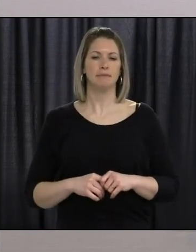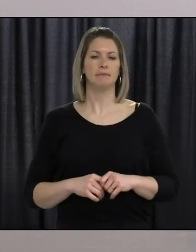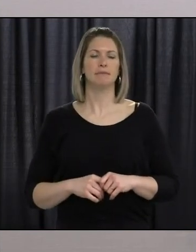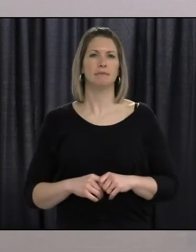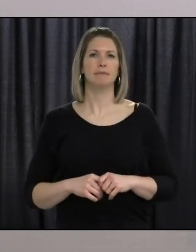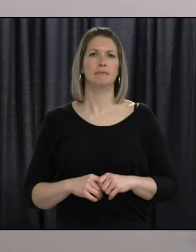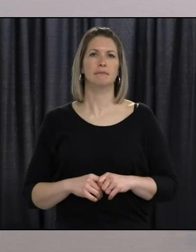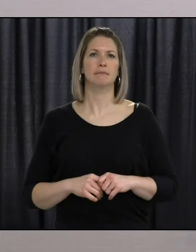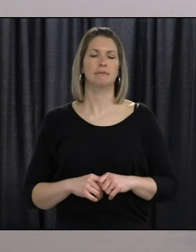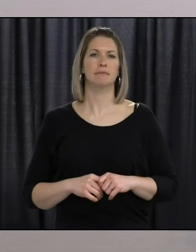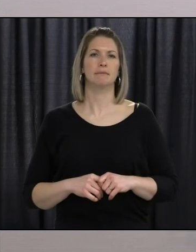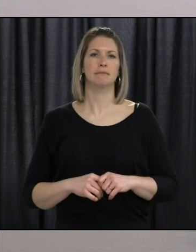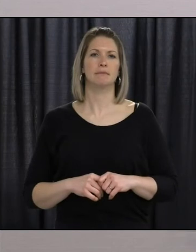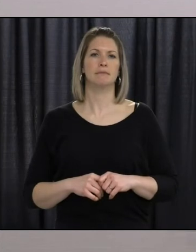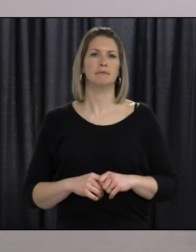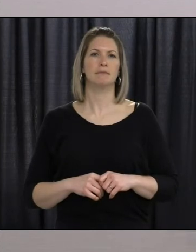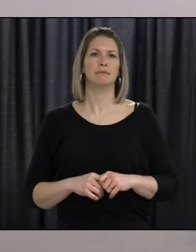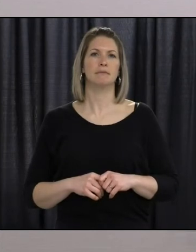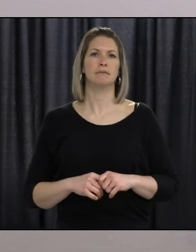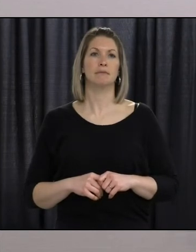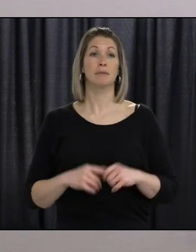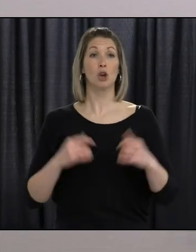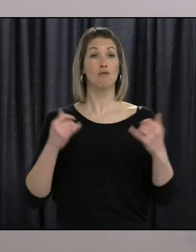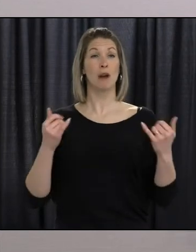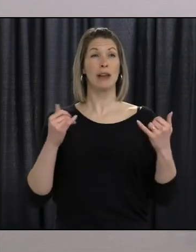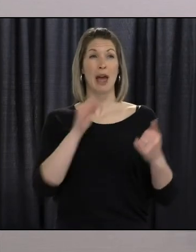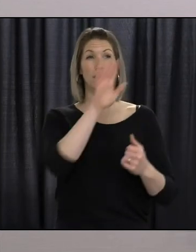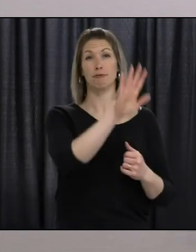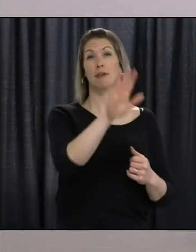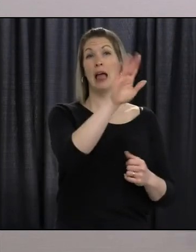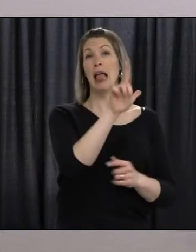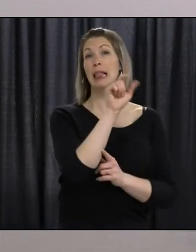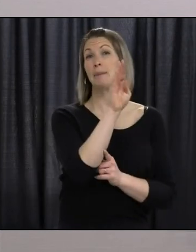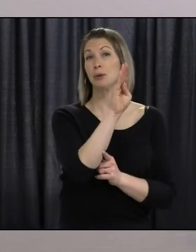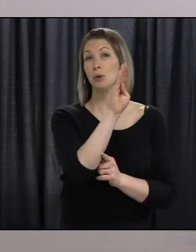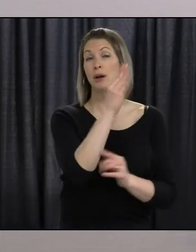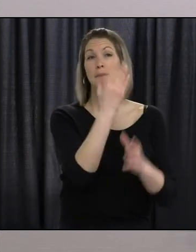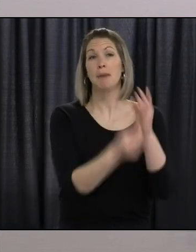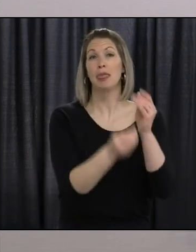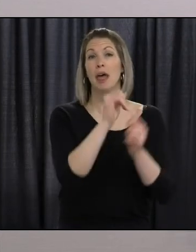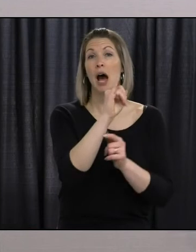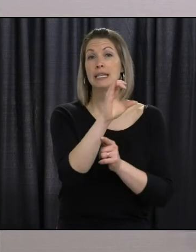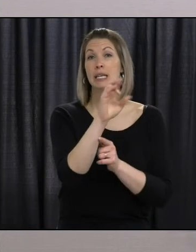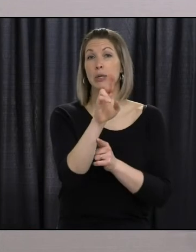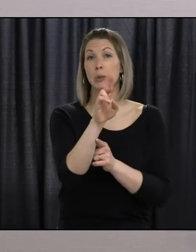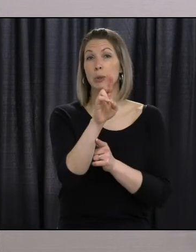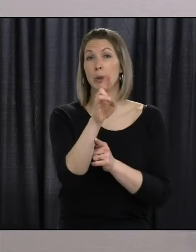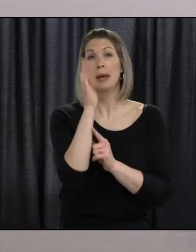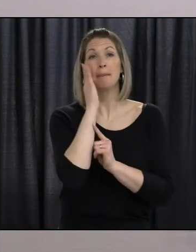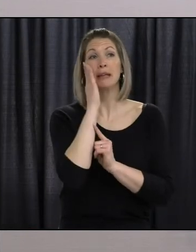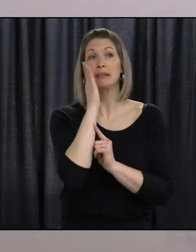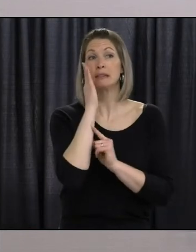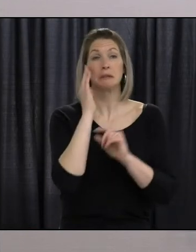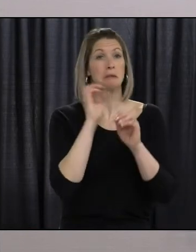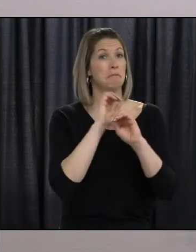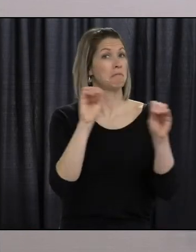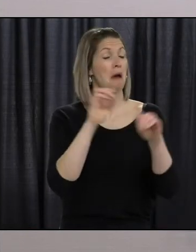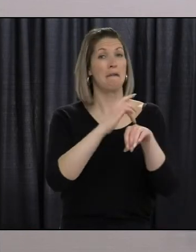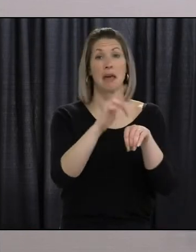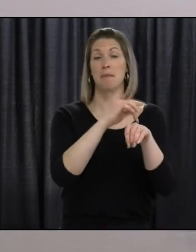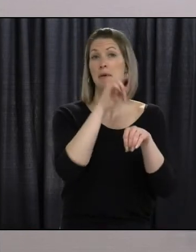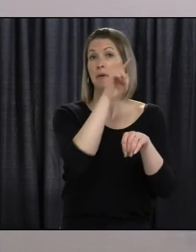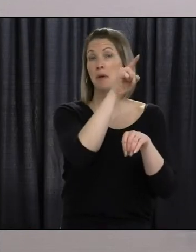There are no ICU beds in Labrador. Why is that, and what's the plan if there happens to be an outbreak there where a number of people require